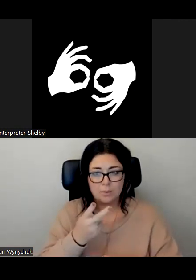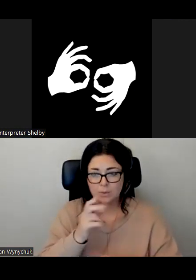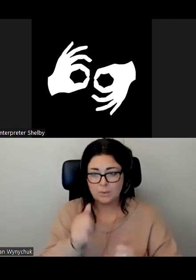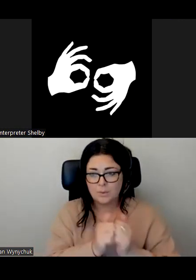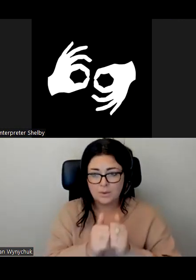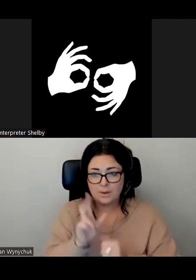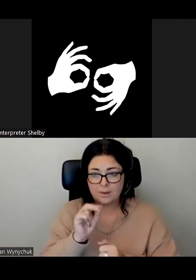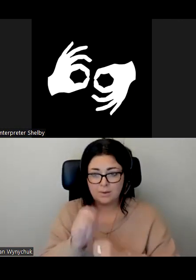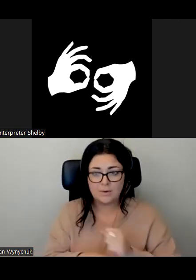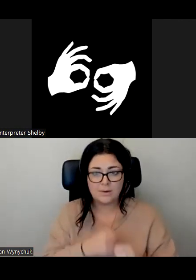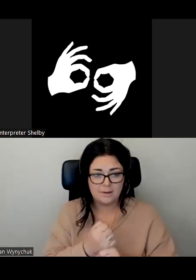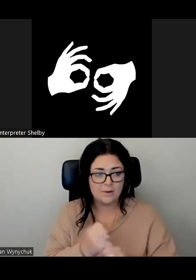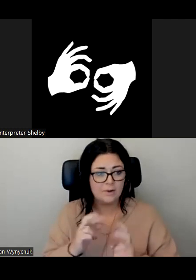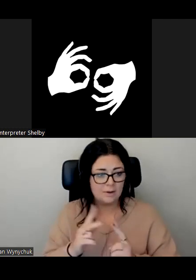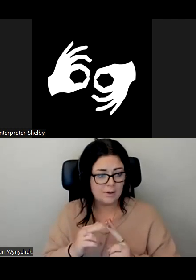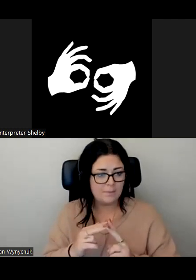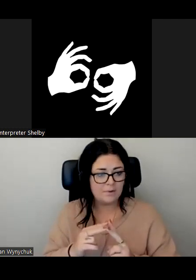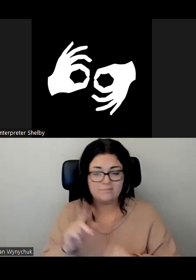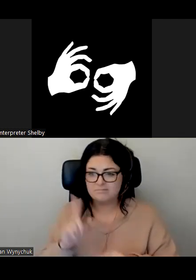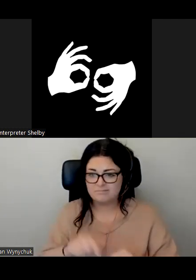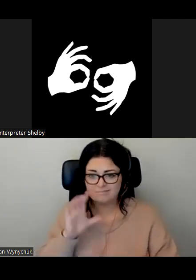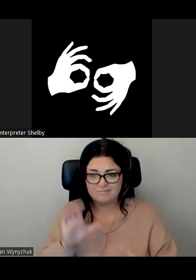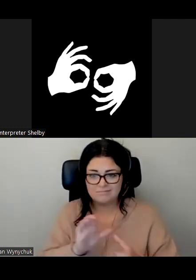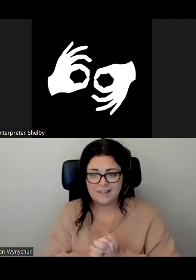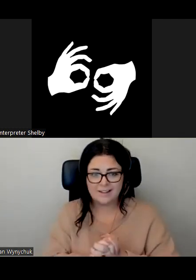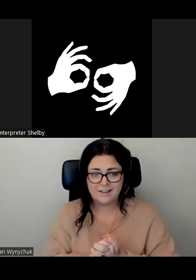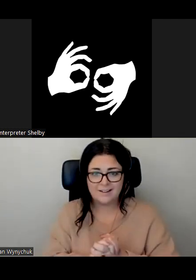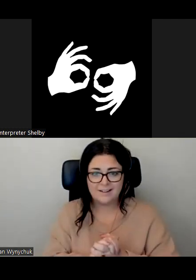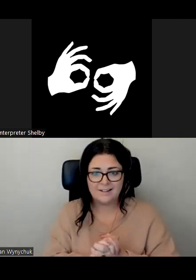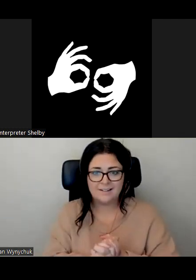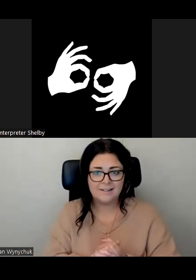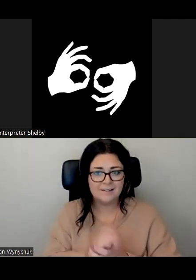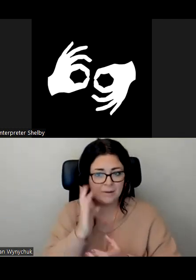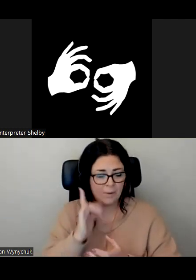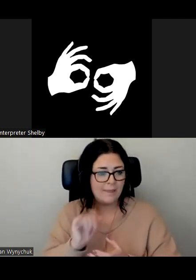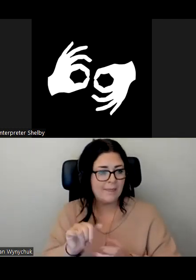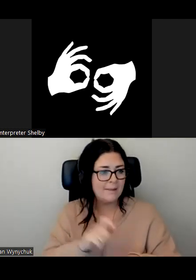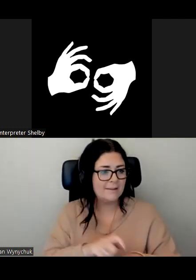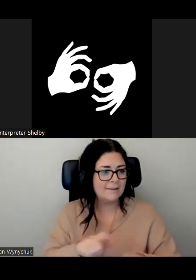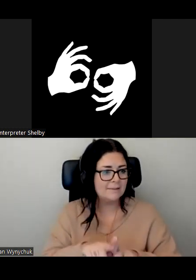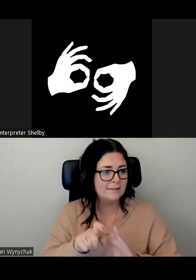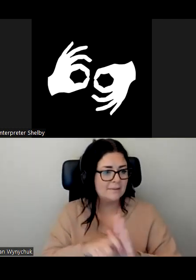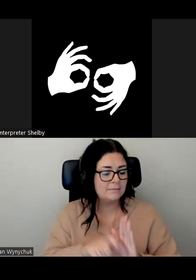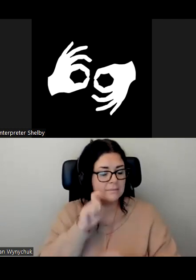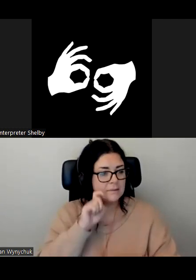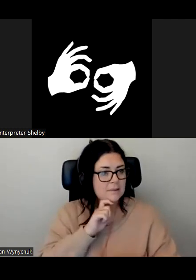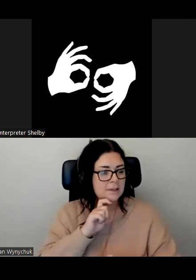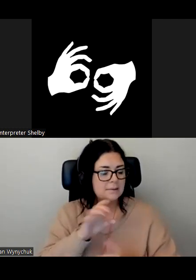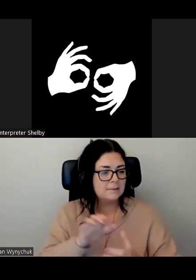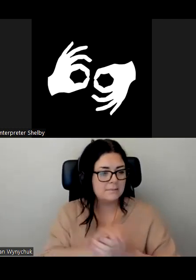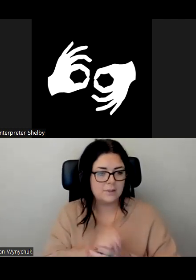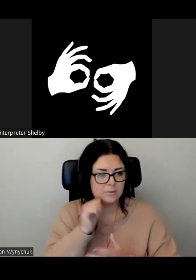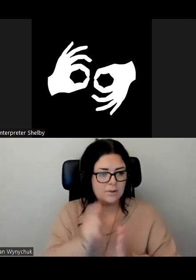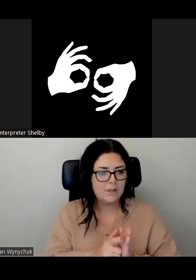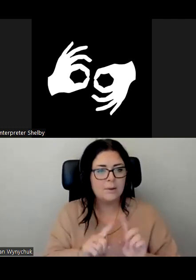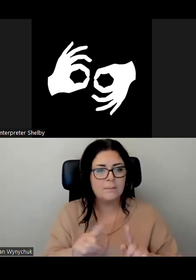years. They couldn't marry because same-sex marriage wasn't legal, but they were together in a common law